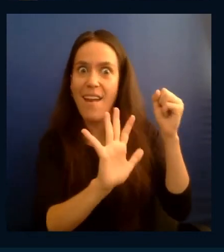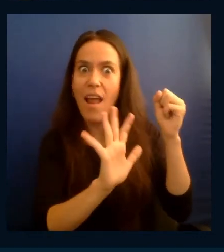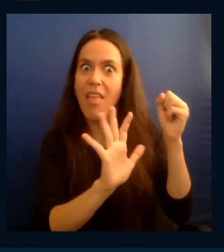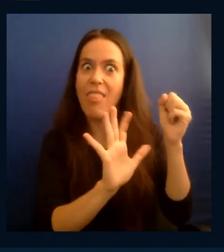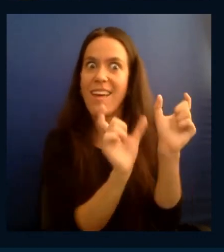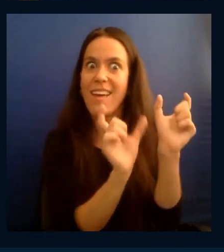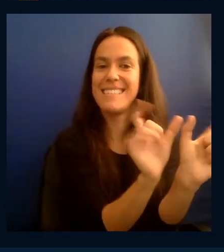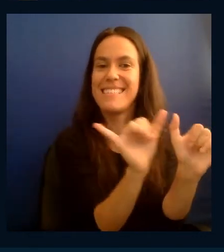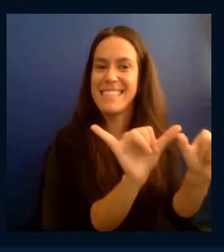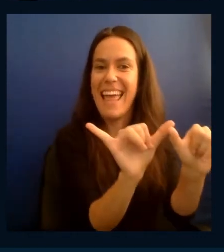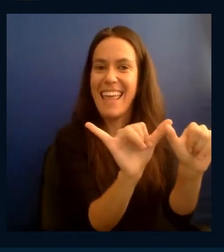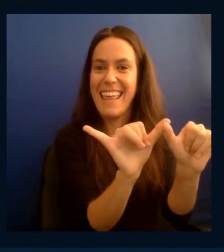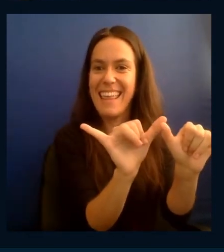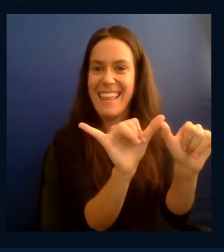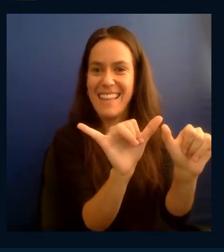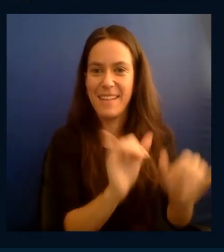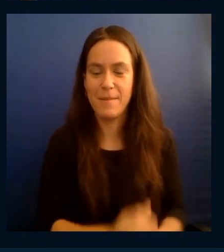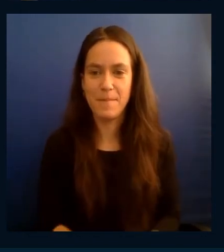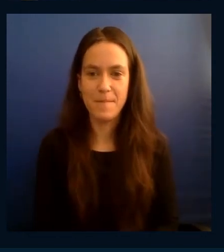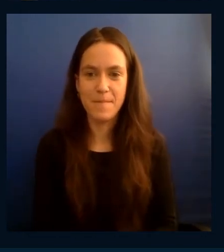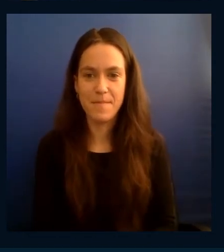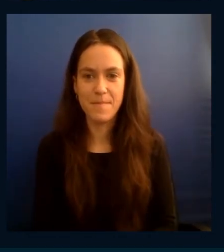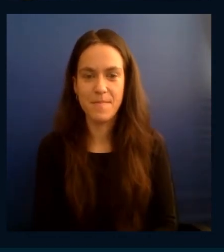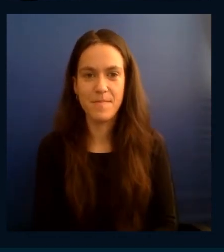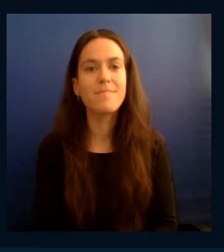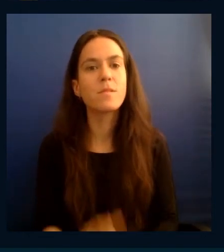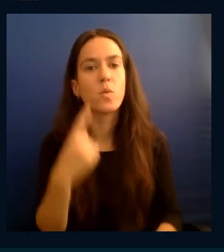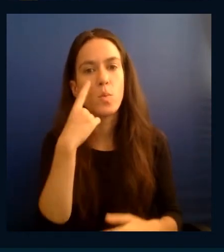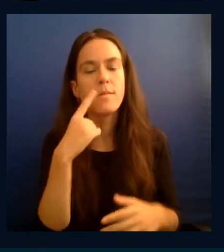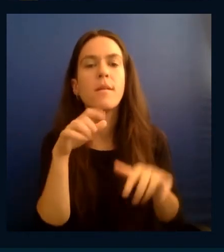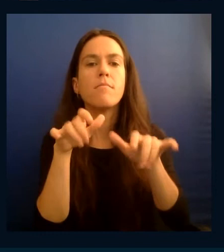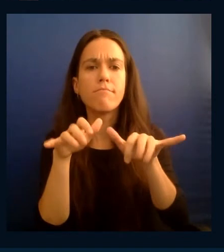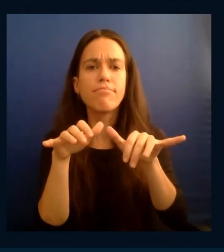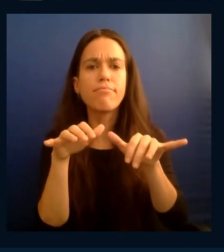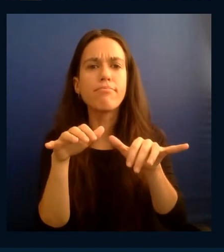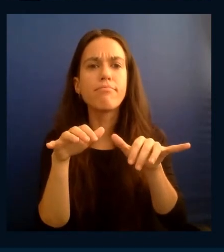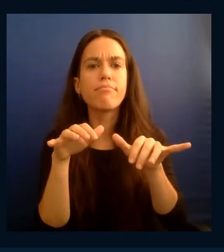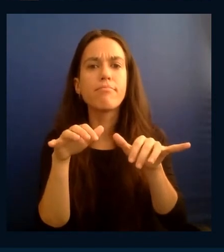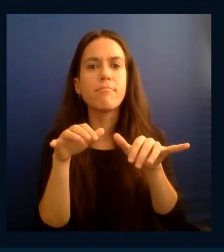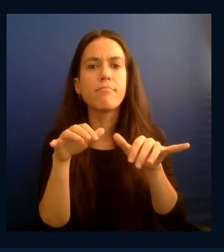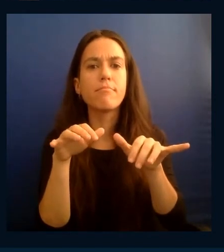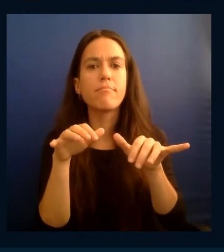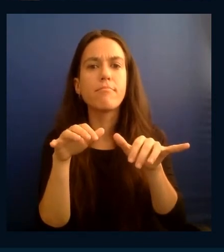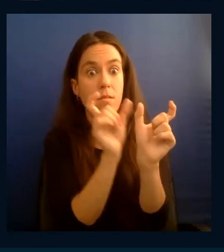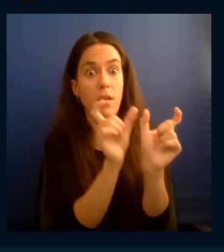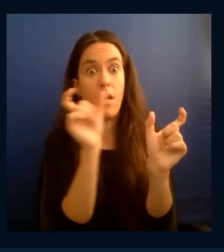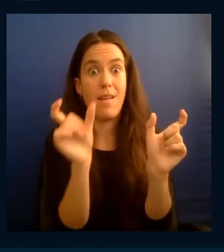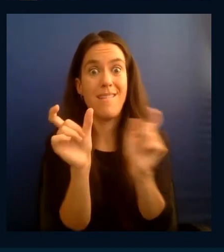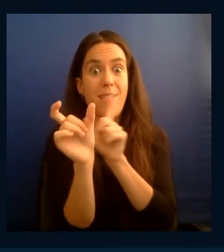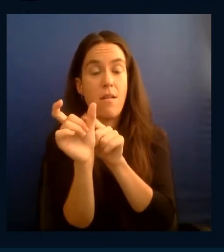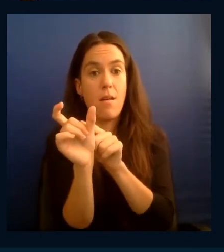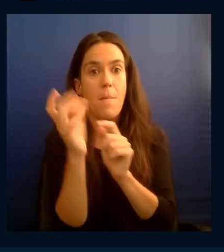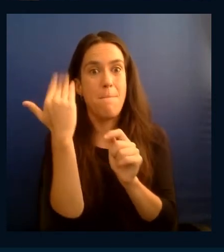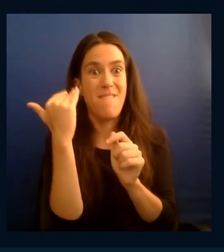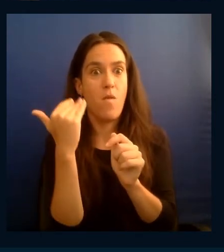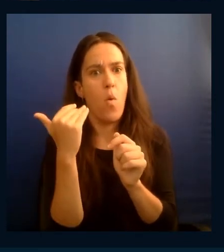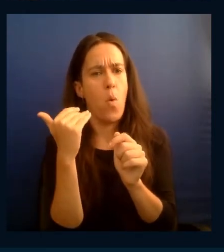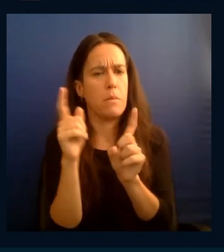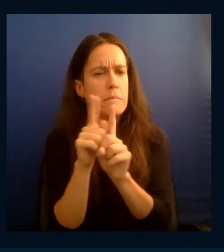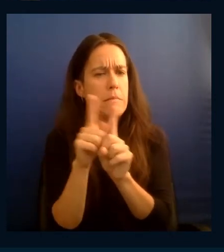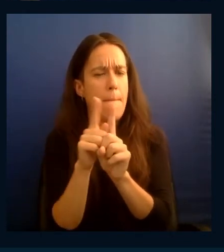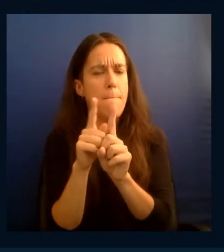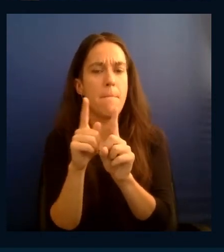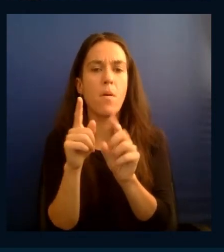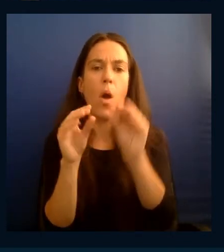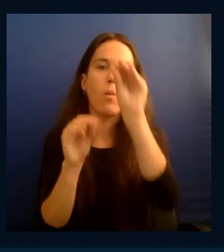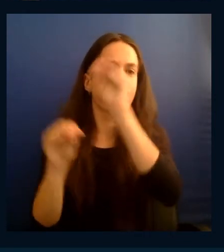that and go into our app service. So again, we're going to deploy to this slot, same as we did before in